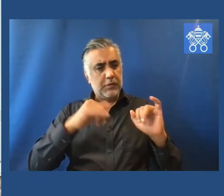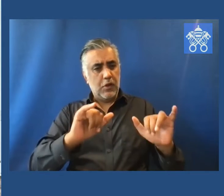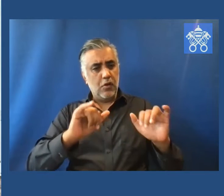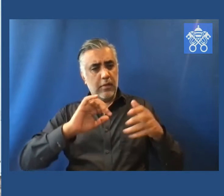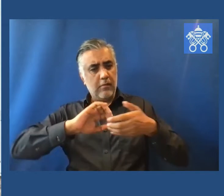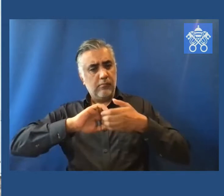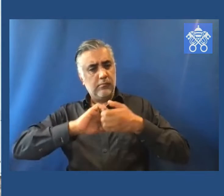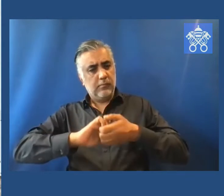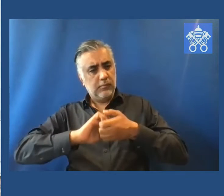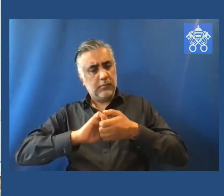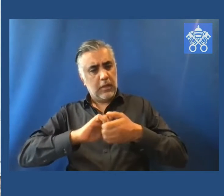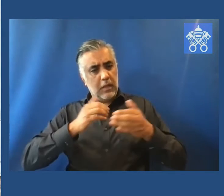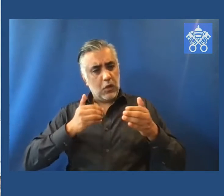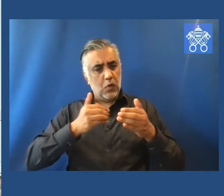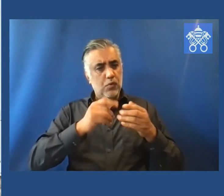lack to the